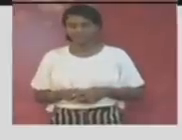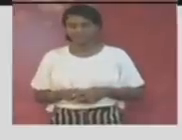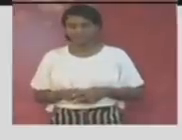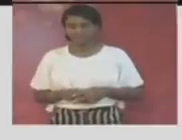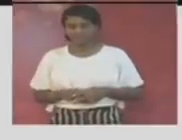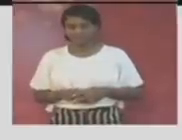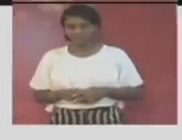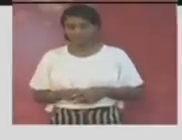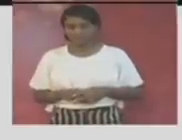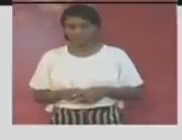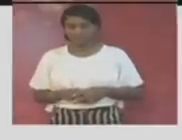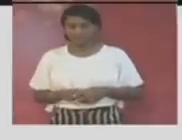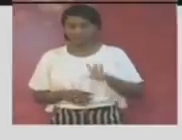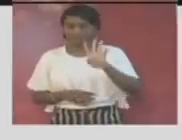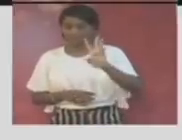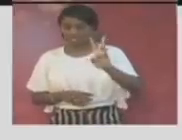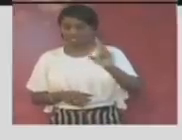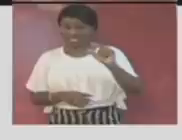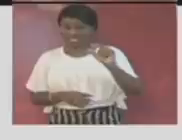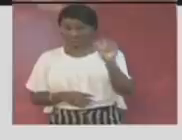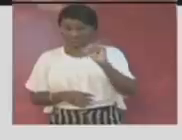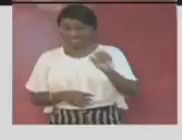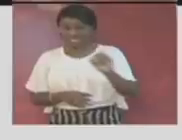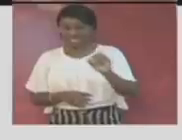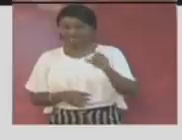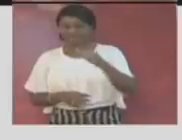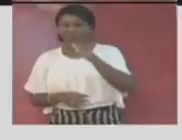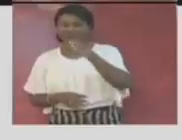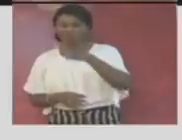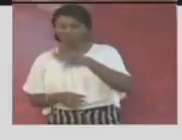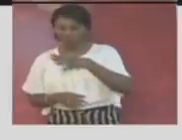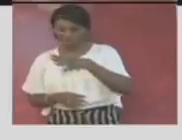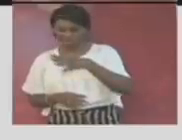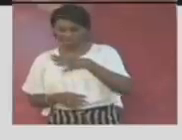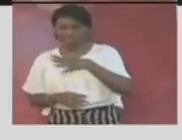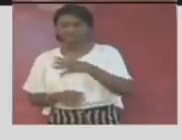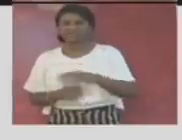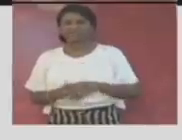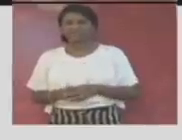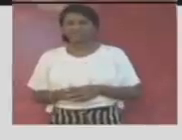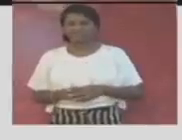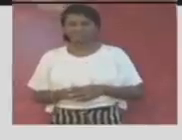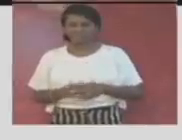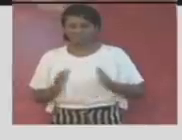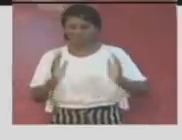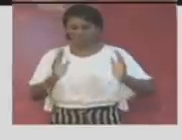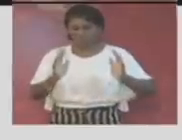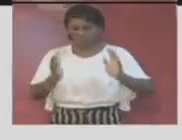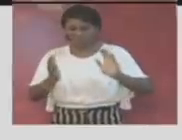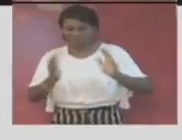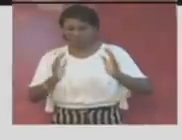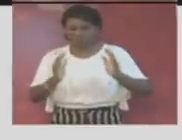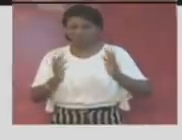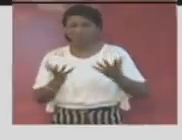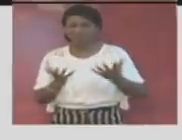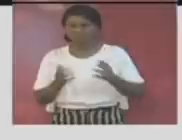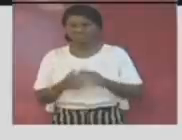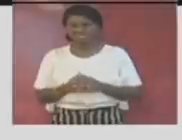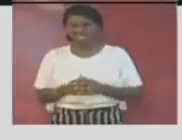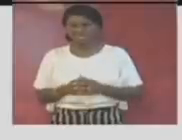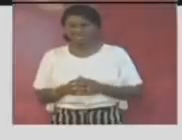men, 46% among women, and that proportion we basically would still call just